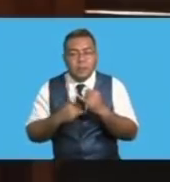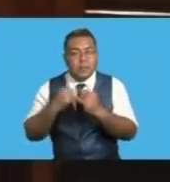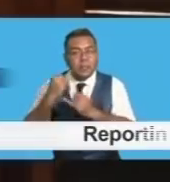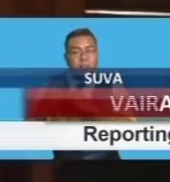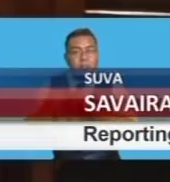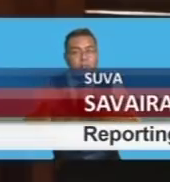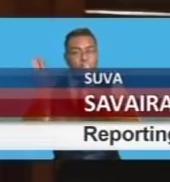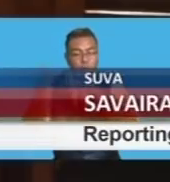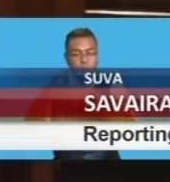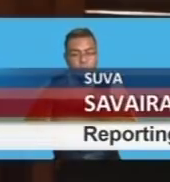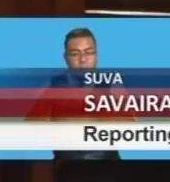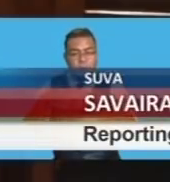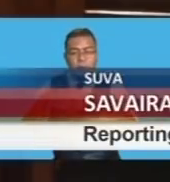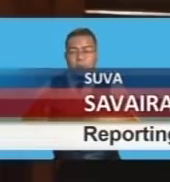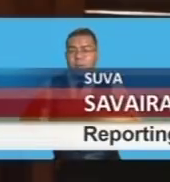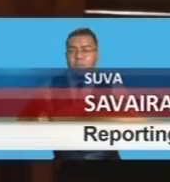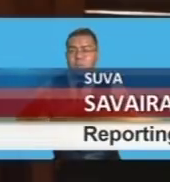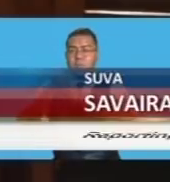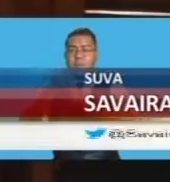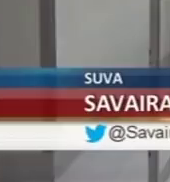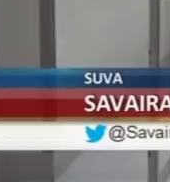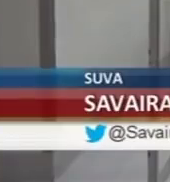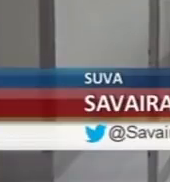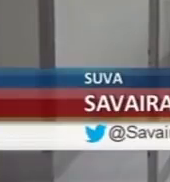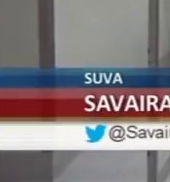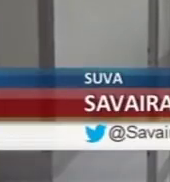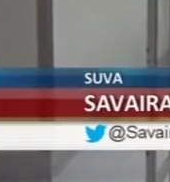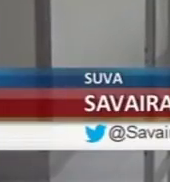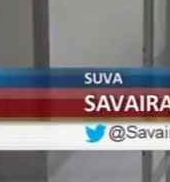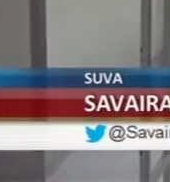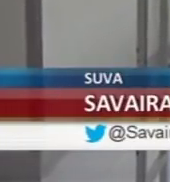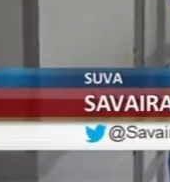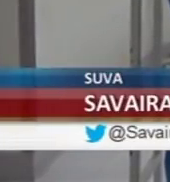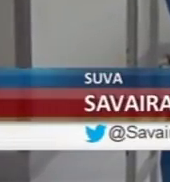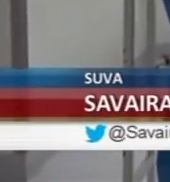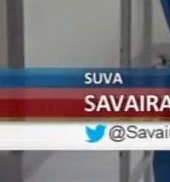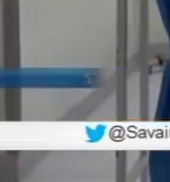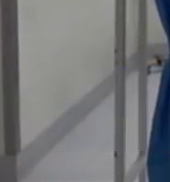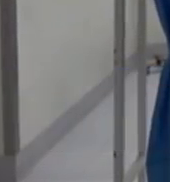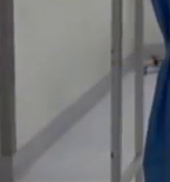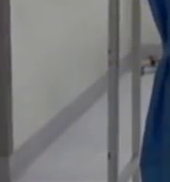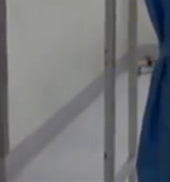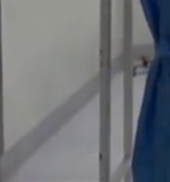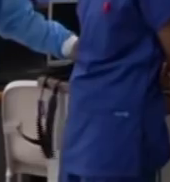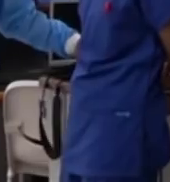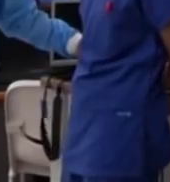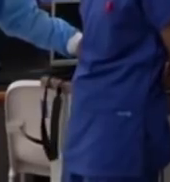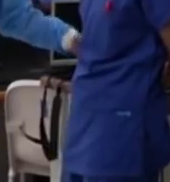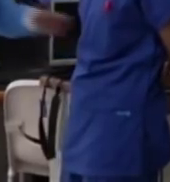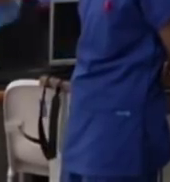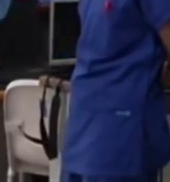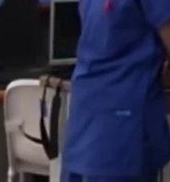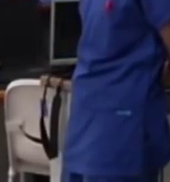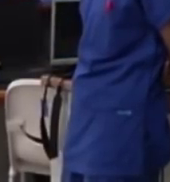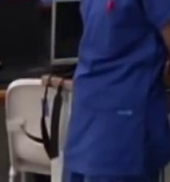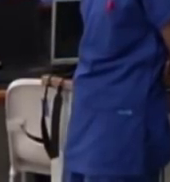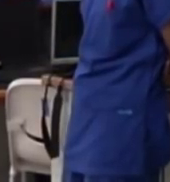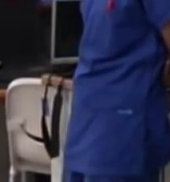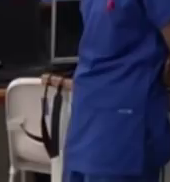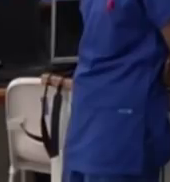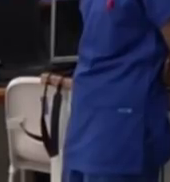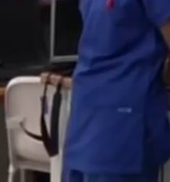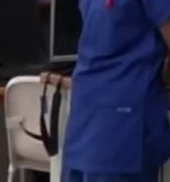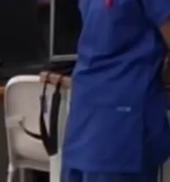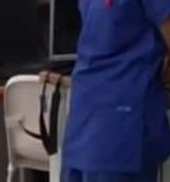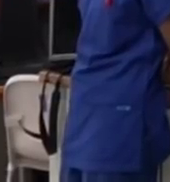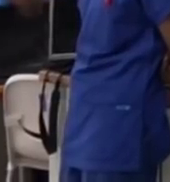Wangainambete spoke at length about the enormous contribution made by former Fijian health professions residing overseas. He said though some of them may be attracted